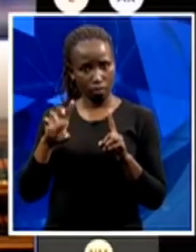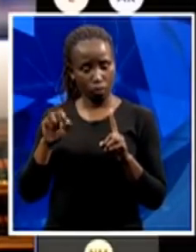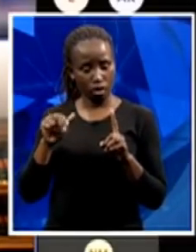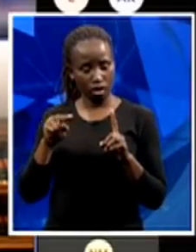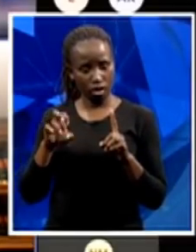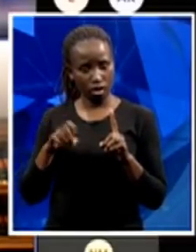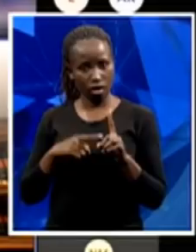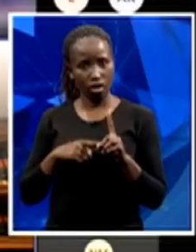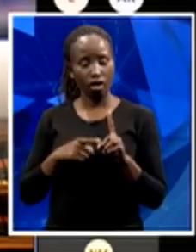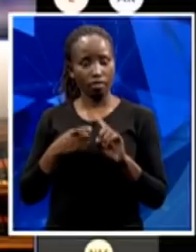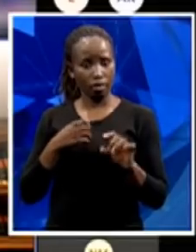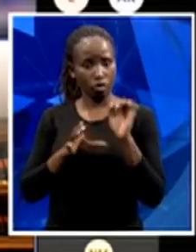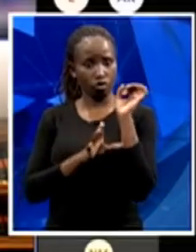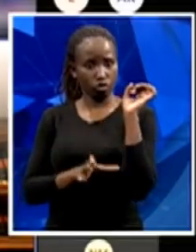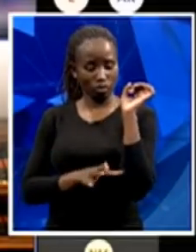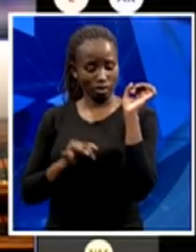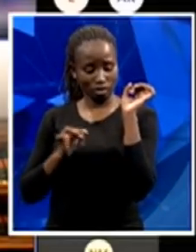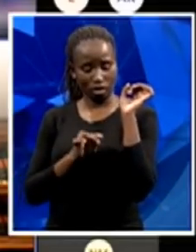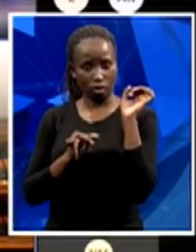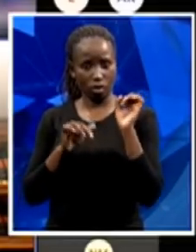particular to clause